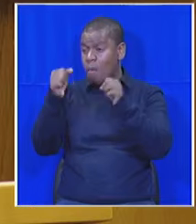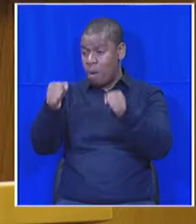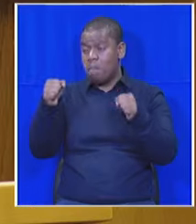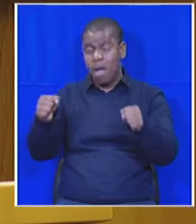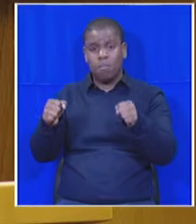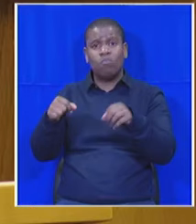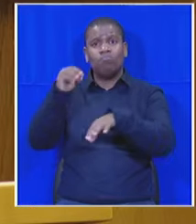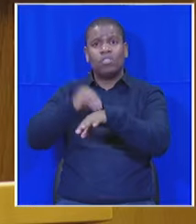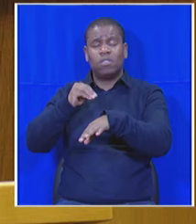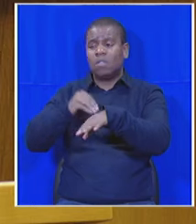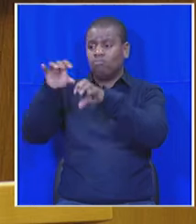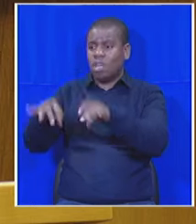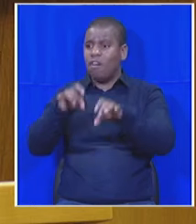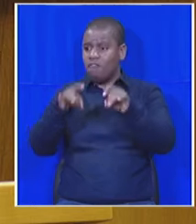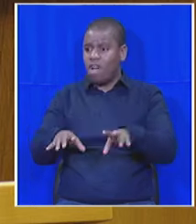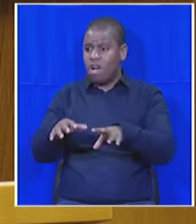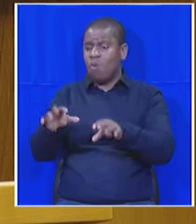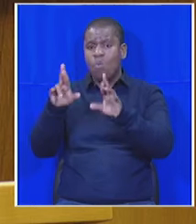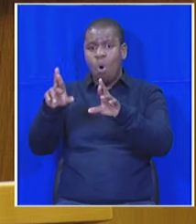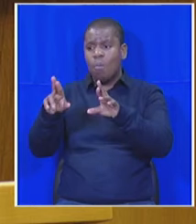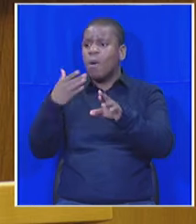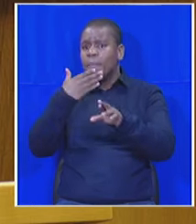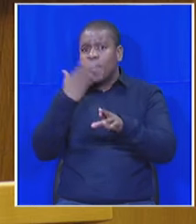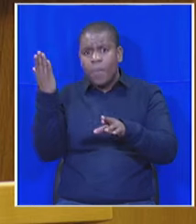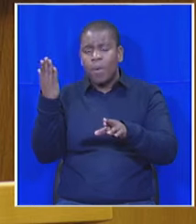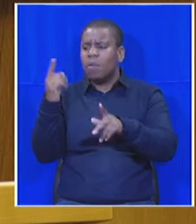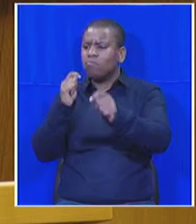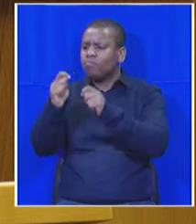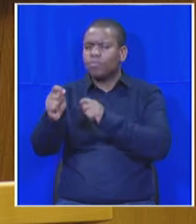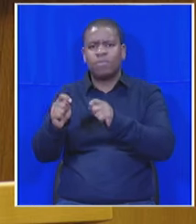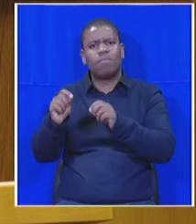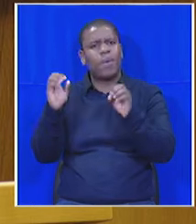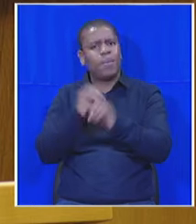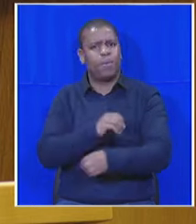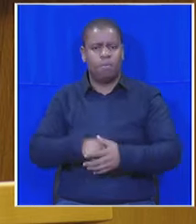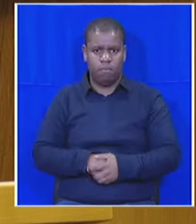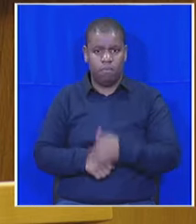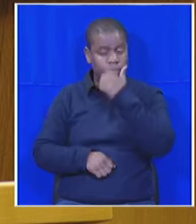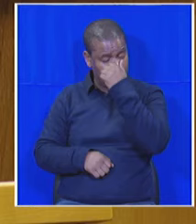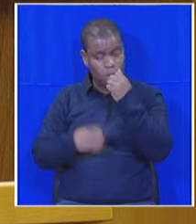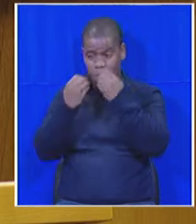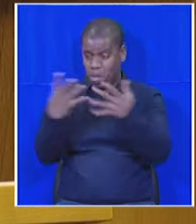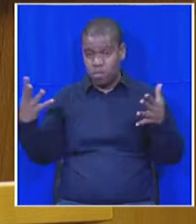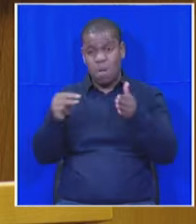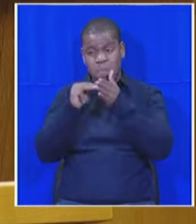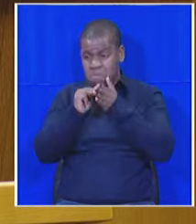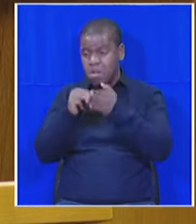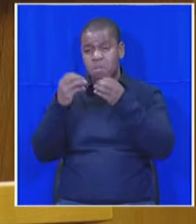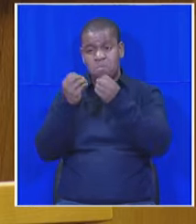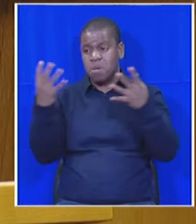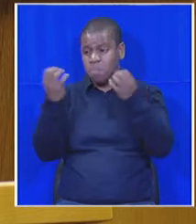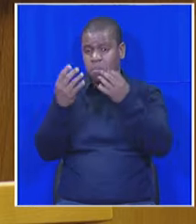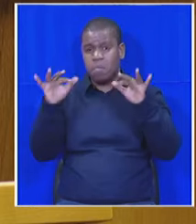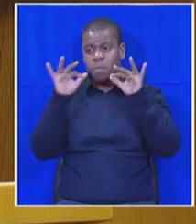the informal settlements with no hope of change anytime soon, keeping millions of South Africans trapped